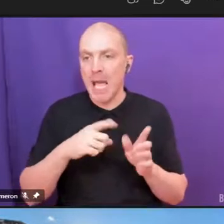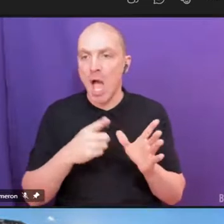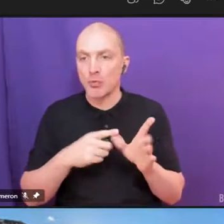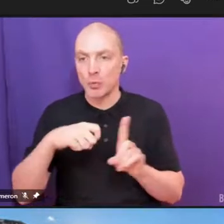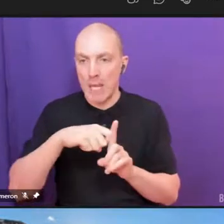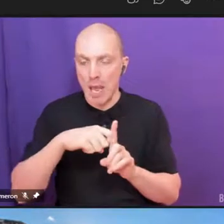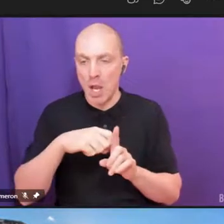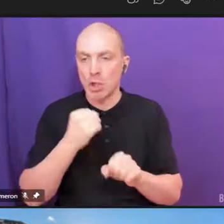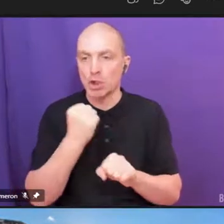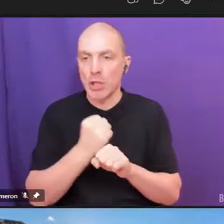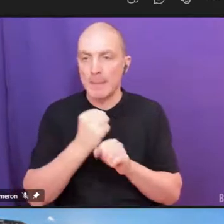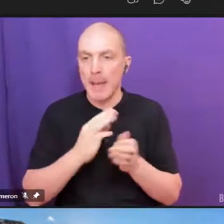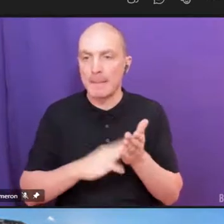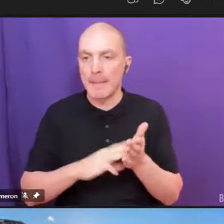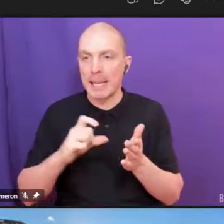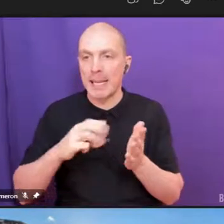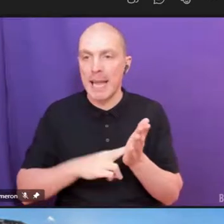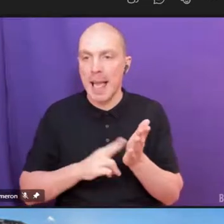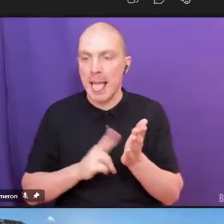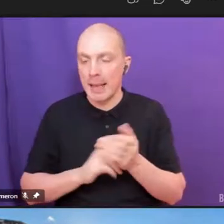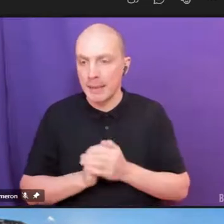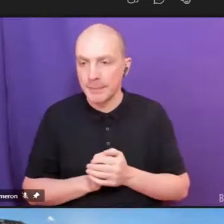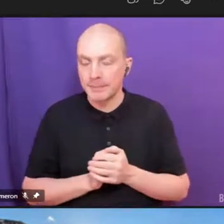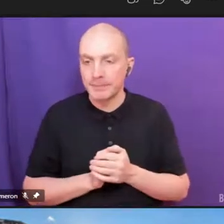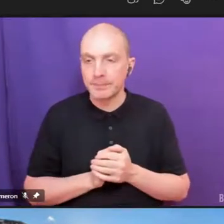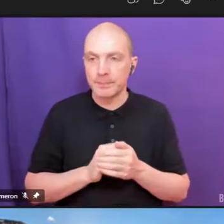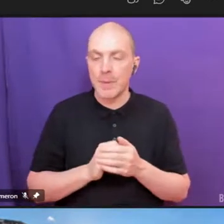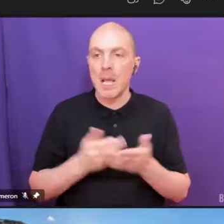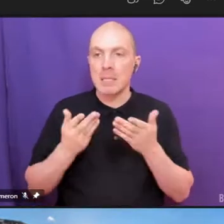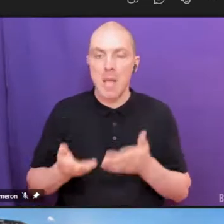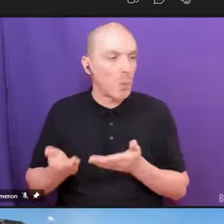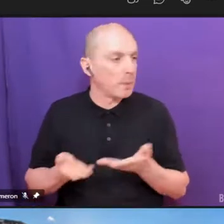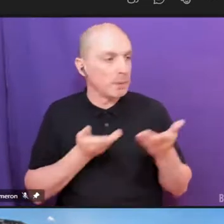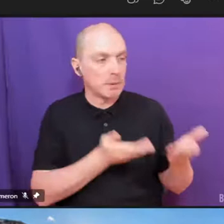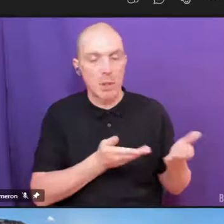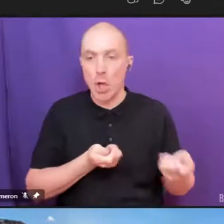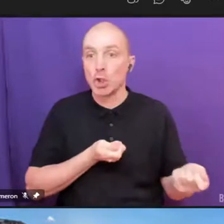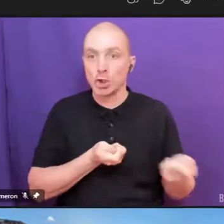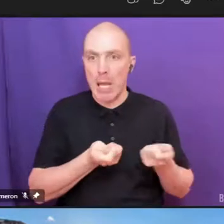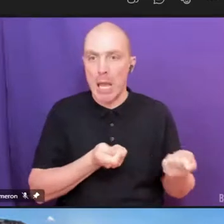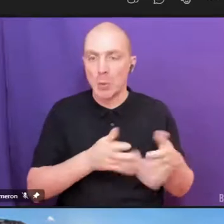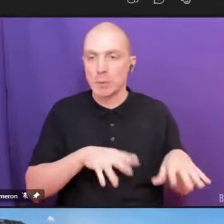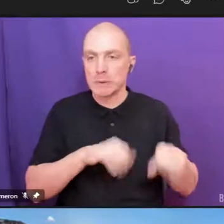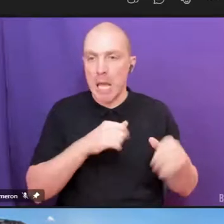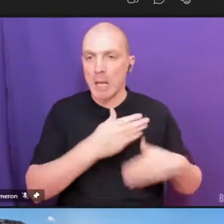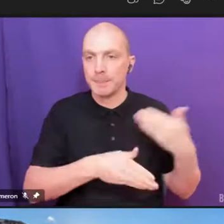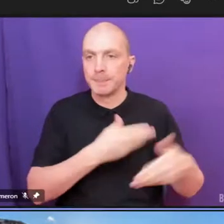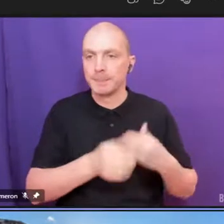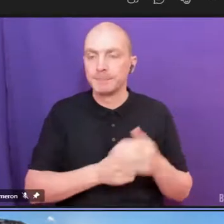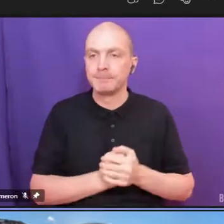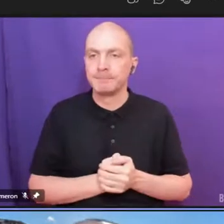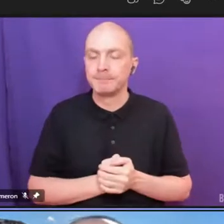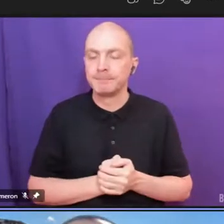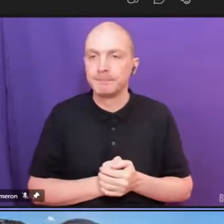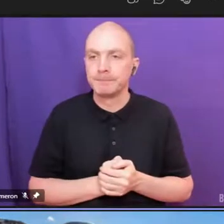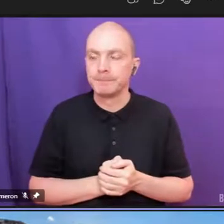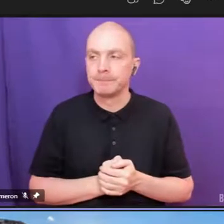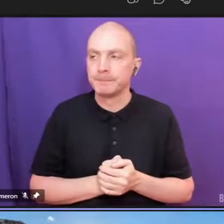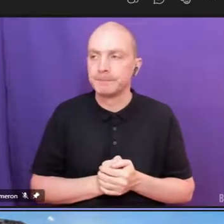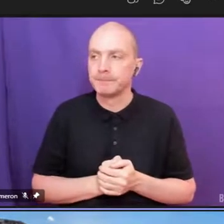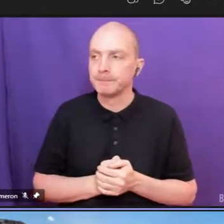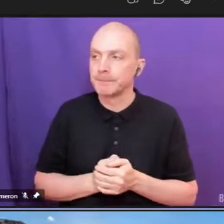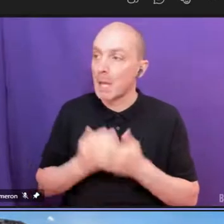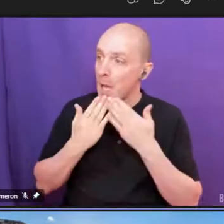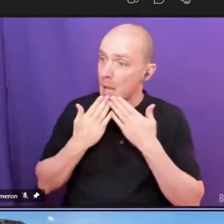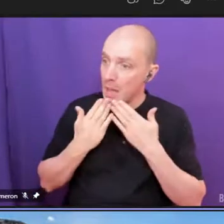McNally. So with that, I'll pass you back to the Chair to commence today's business. Thank you, Chair. Thank you.